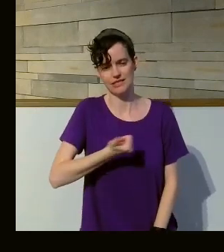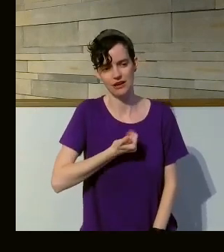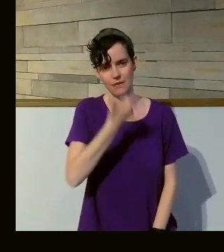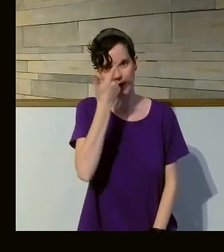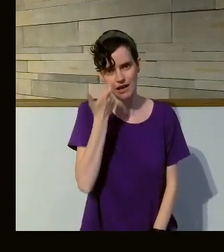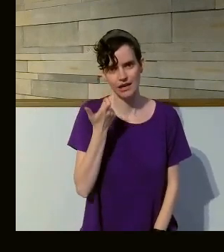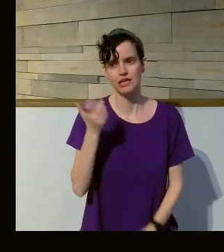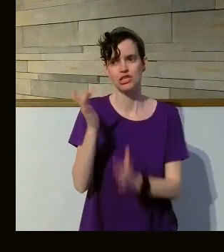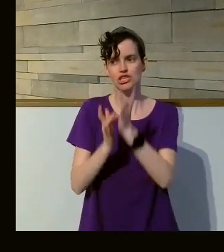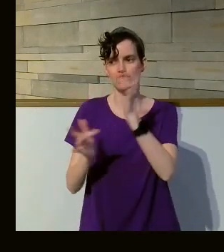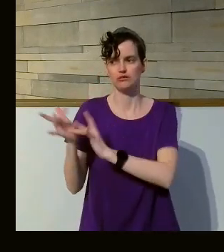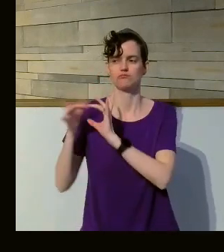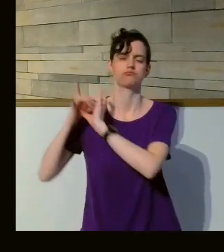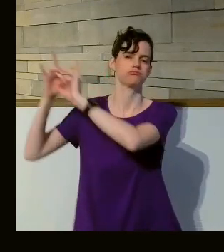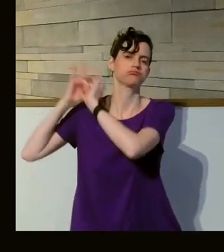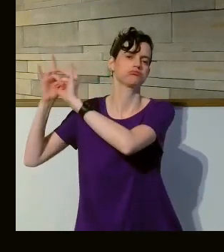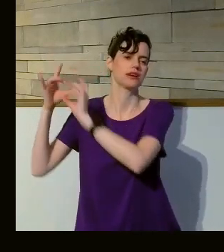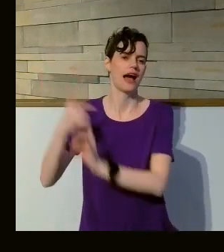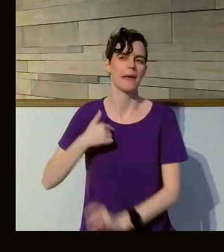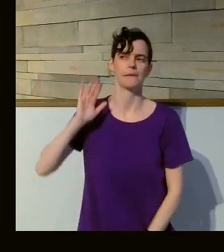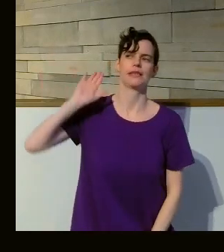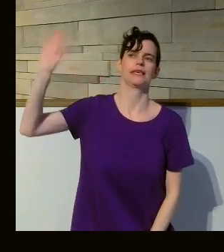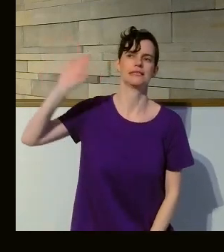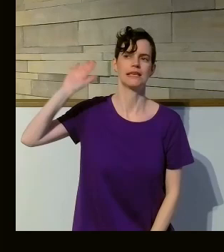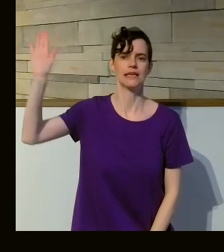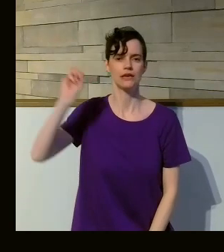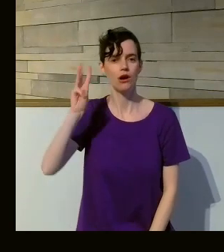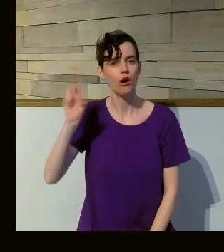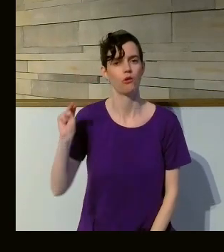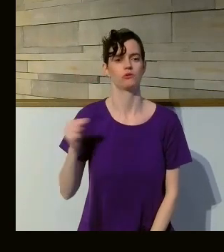am possessed by Jesus. I am his. He owns me.